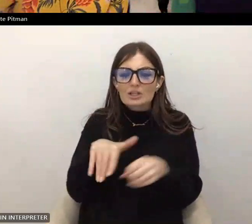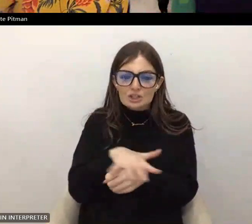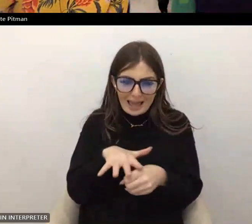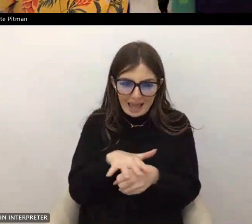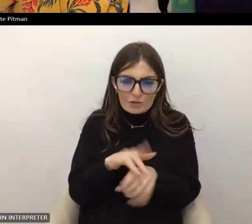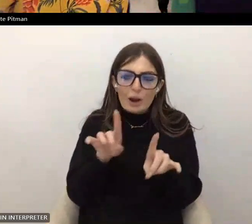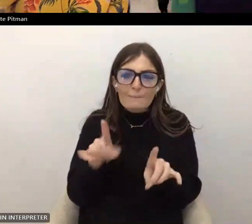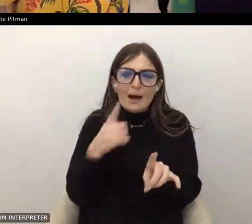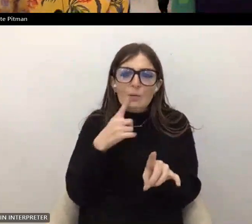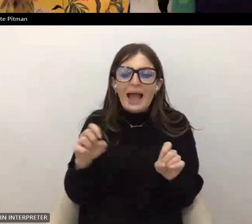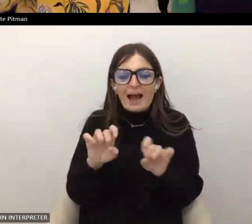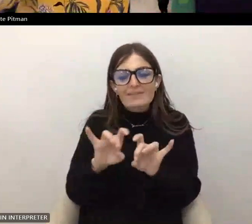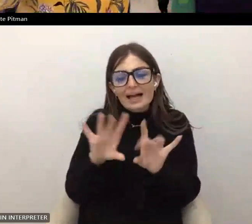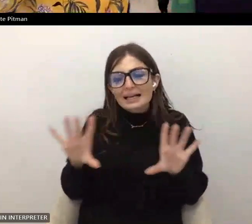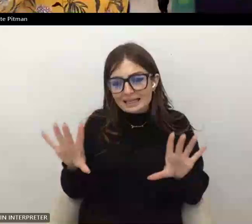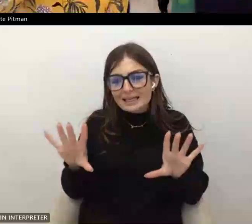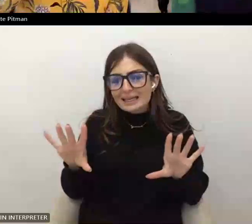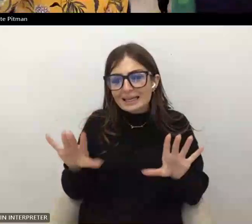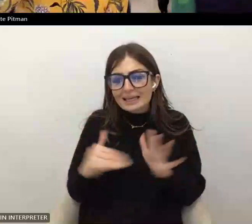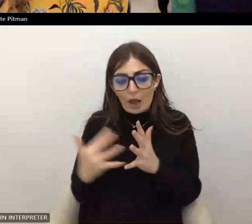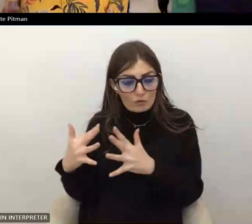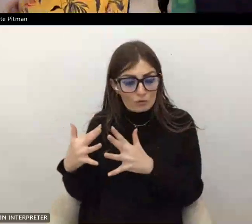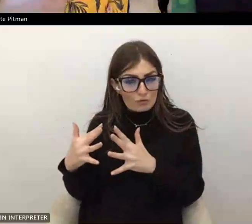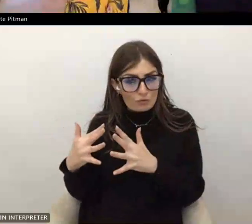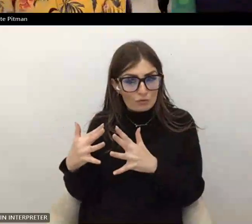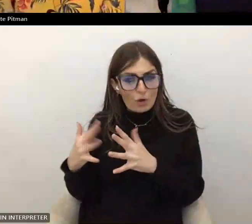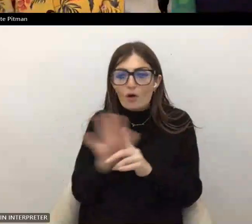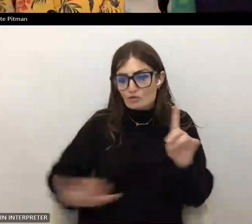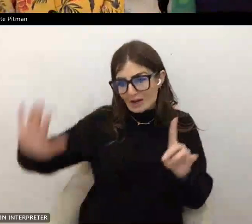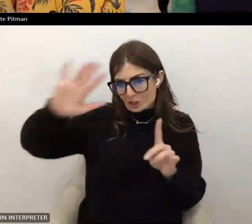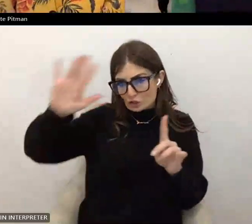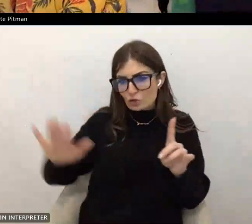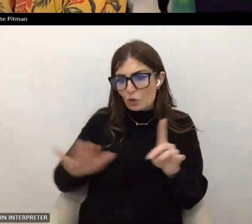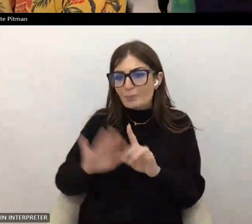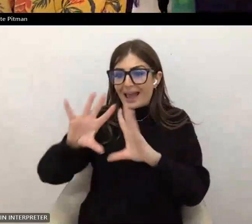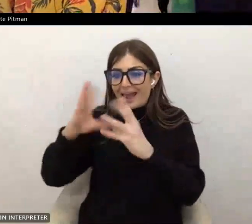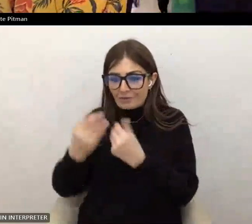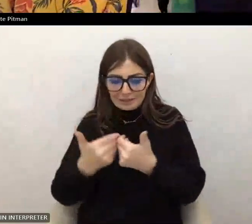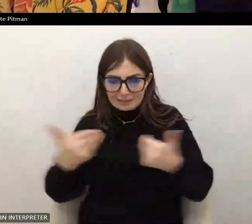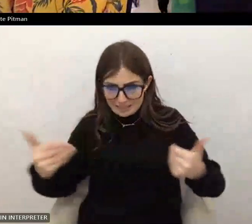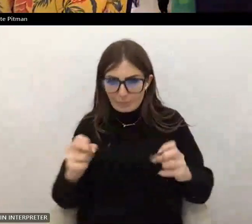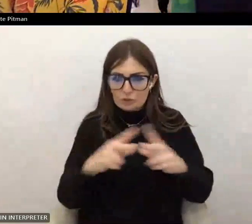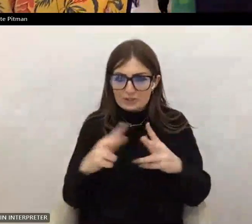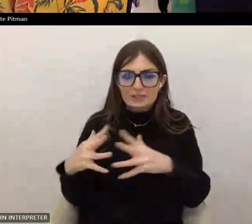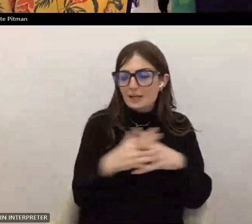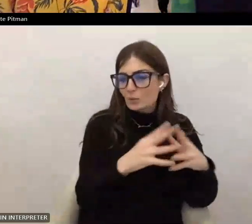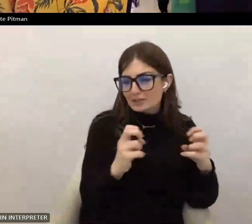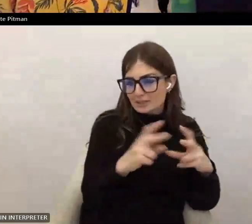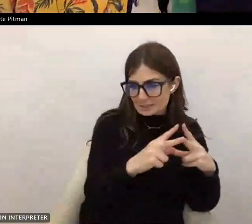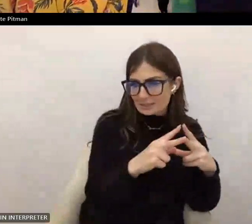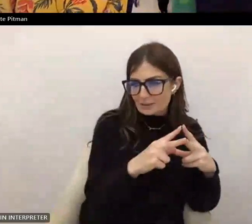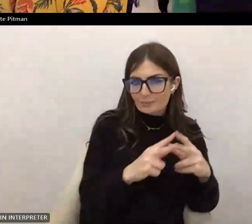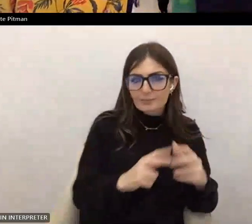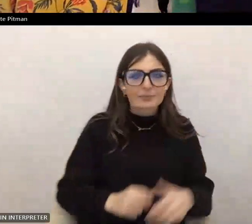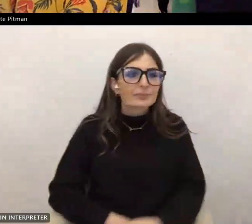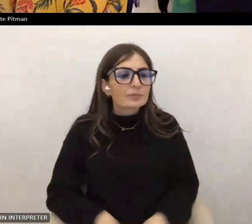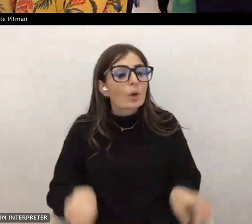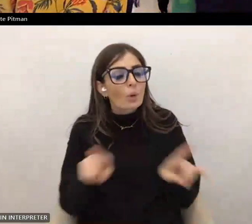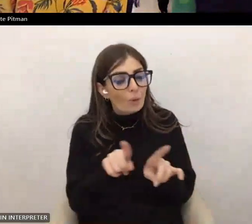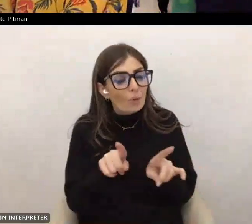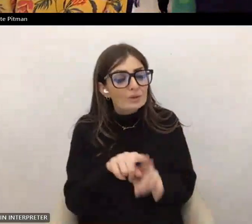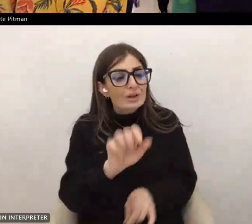we've got a clear definition now of of regional being everything outside of Sydney and Western Sydney. And the definition